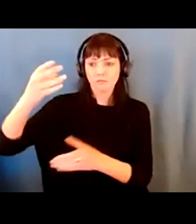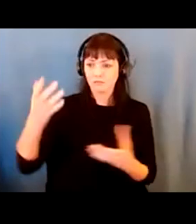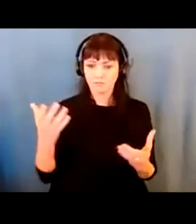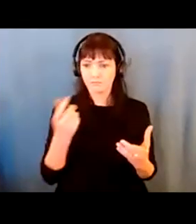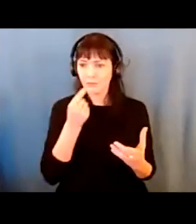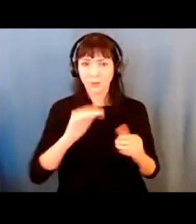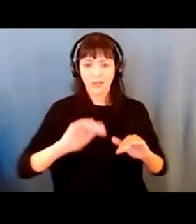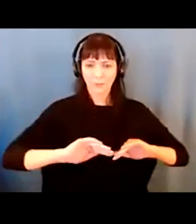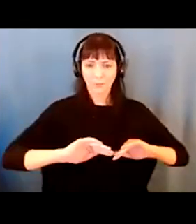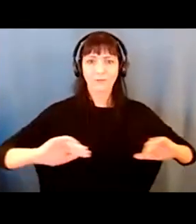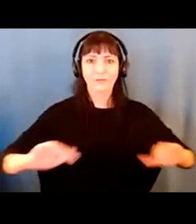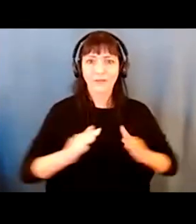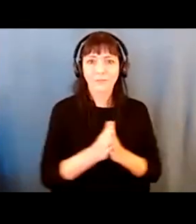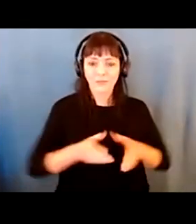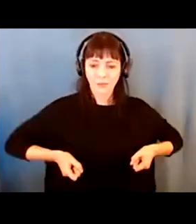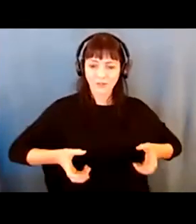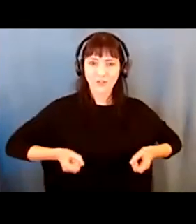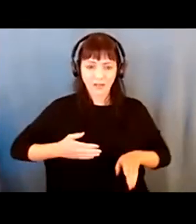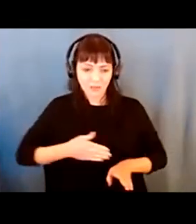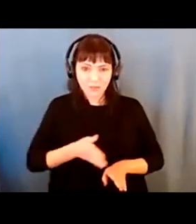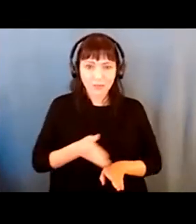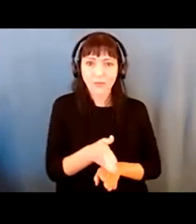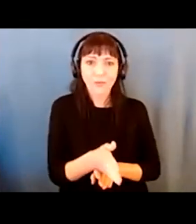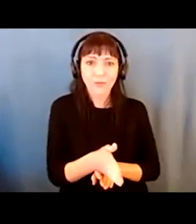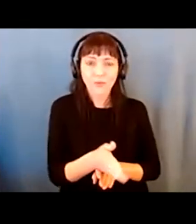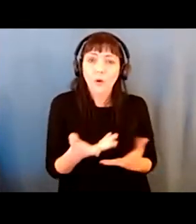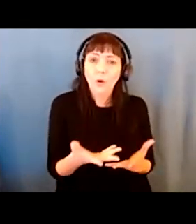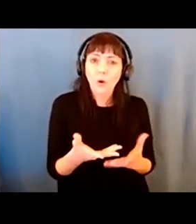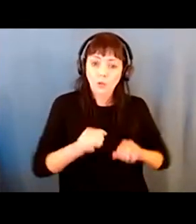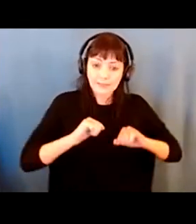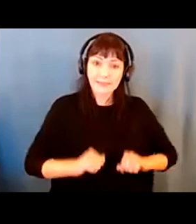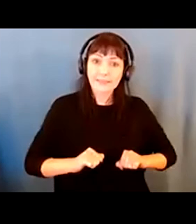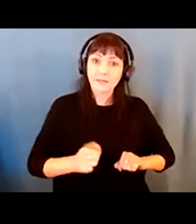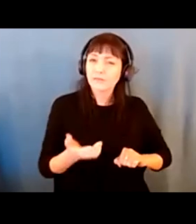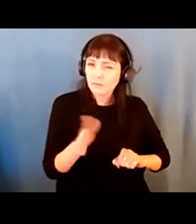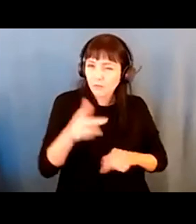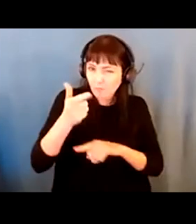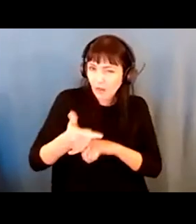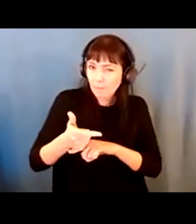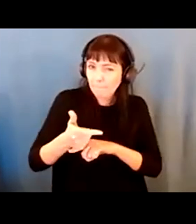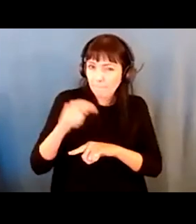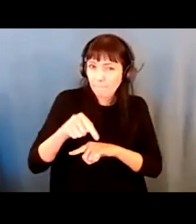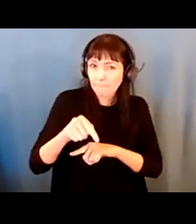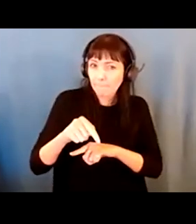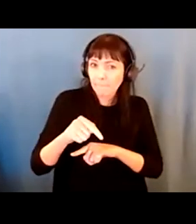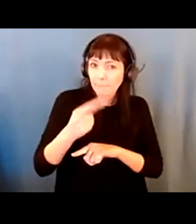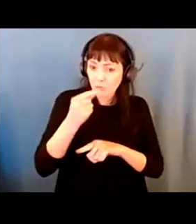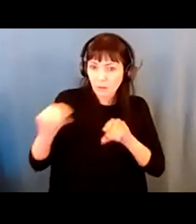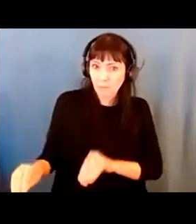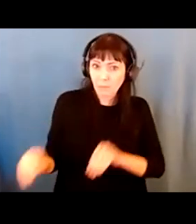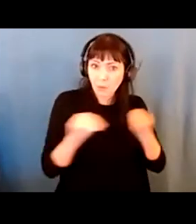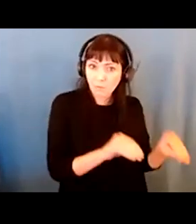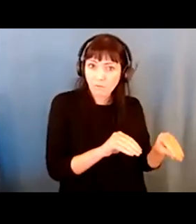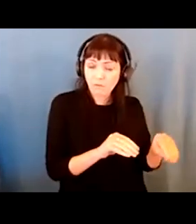about looking at things differently or putting a seat in a different place like we saw in the film. Yeah. And, you know, and you don't need a fancy